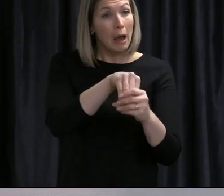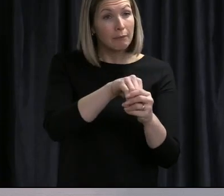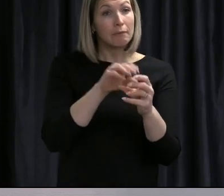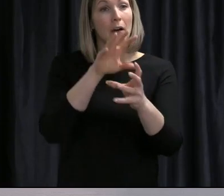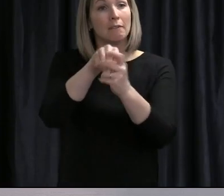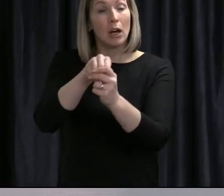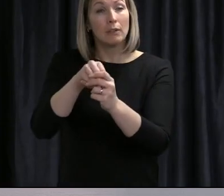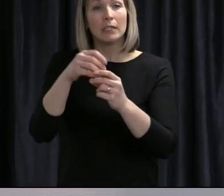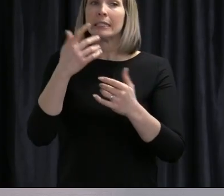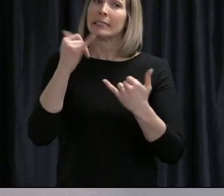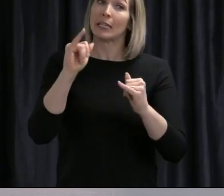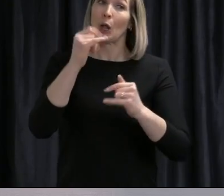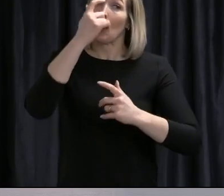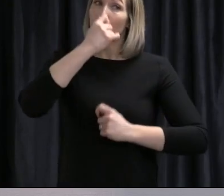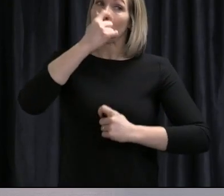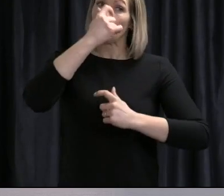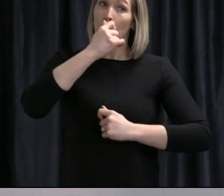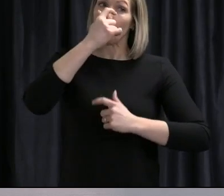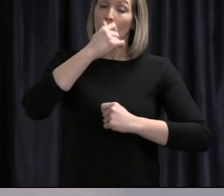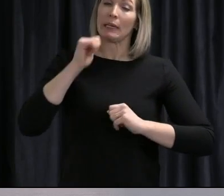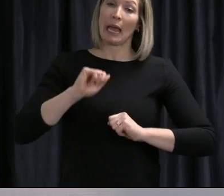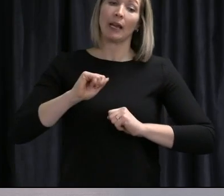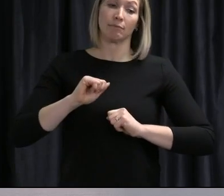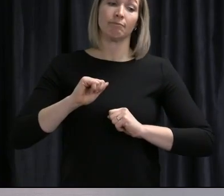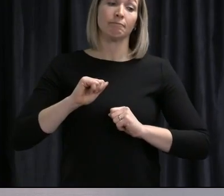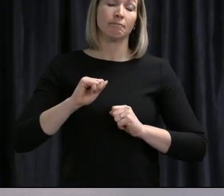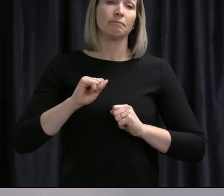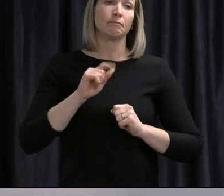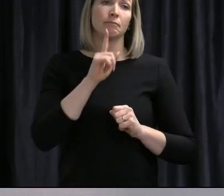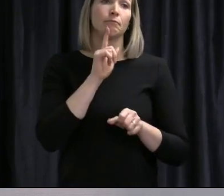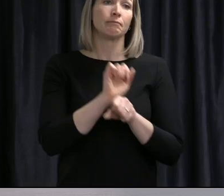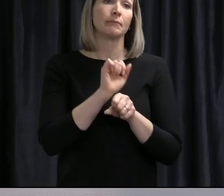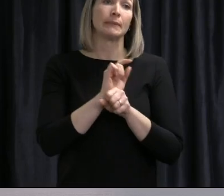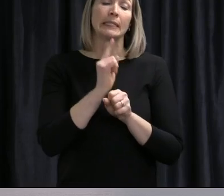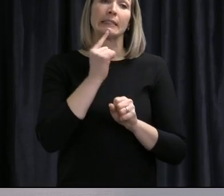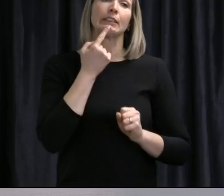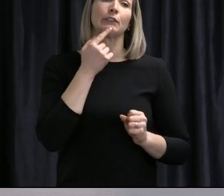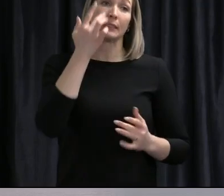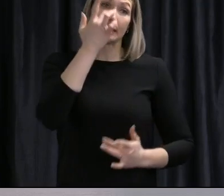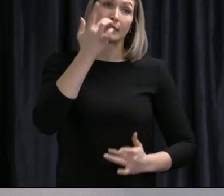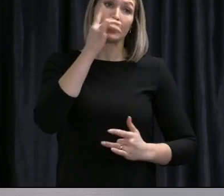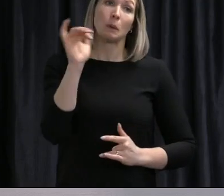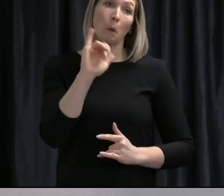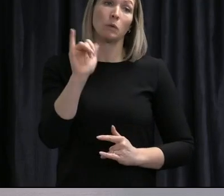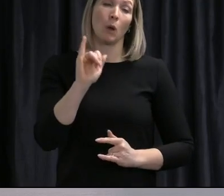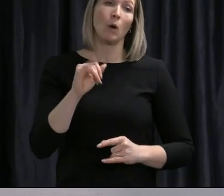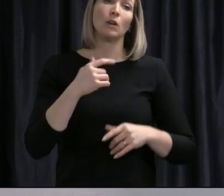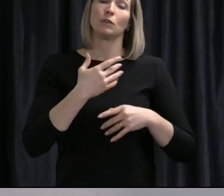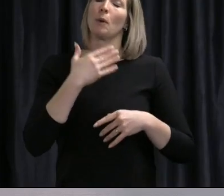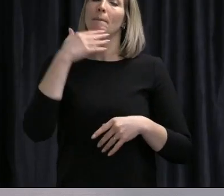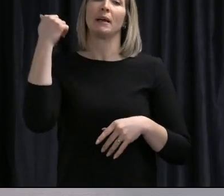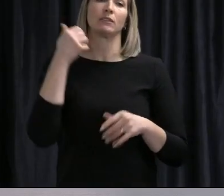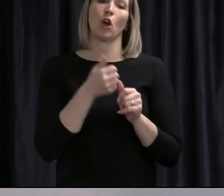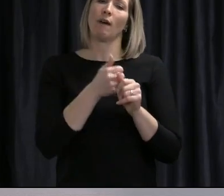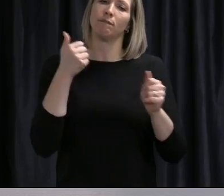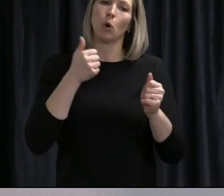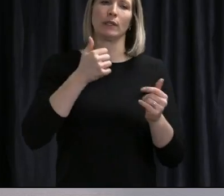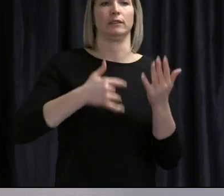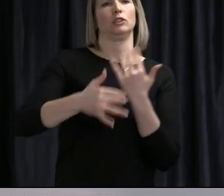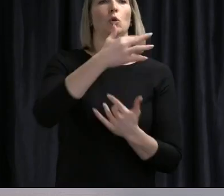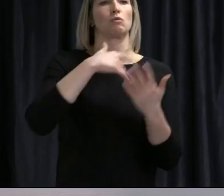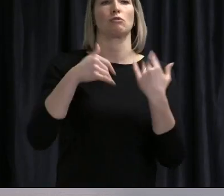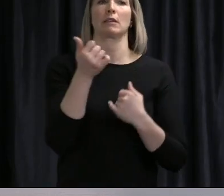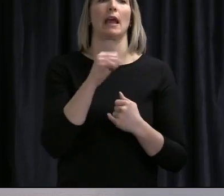flu season, so flu can be devastating as well. So it is important to try to keep yourself safe that way. Any plan